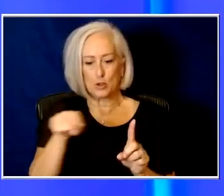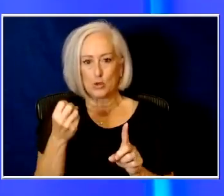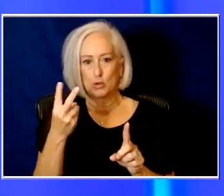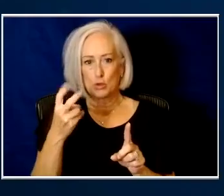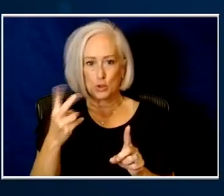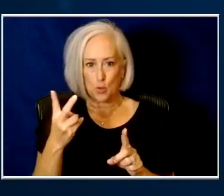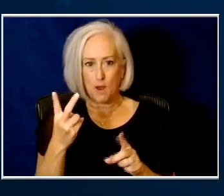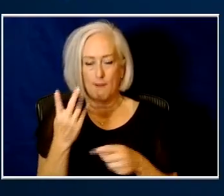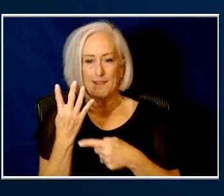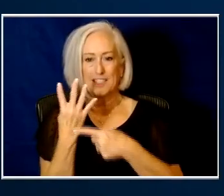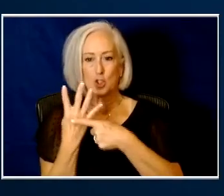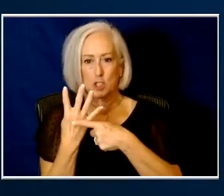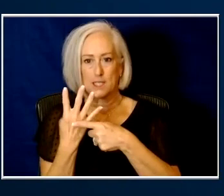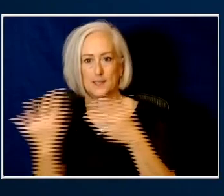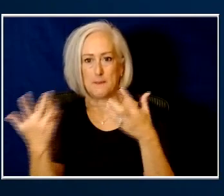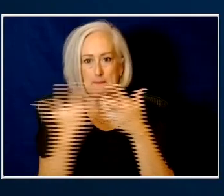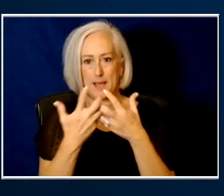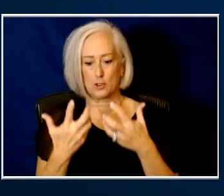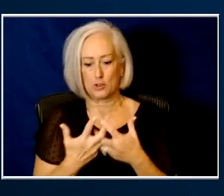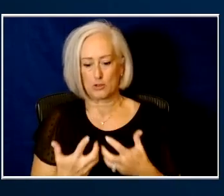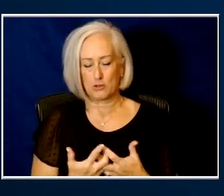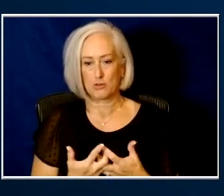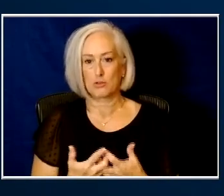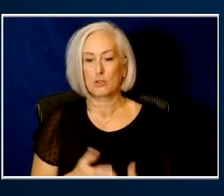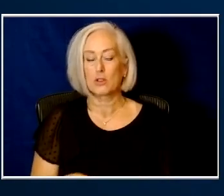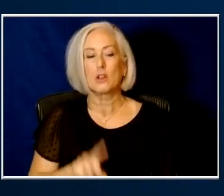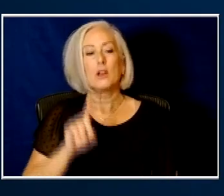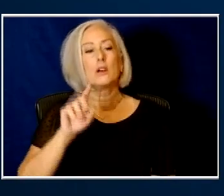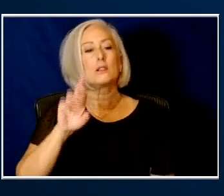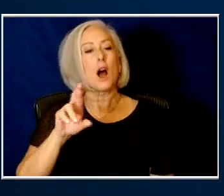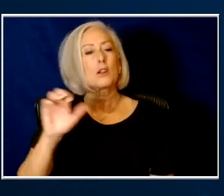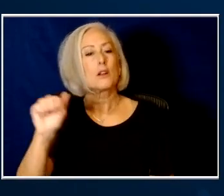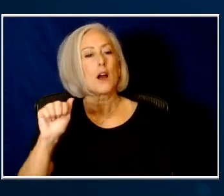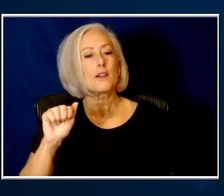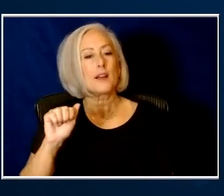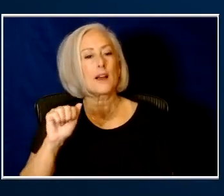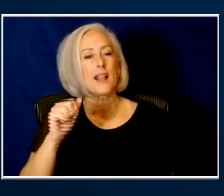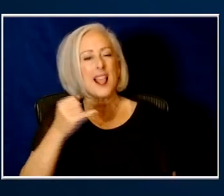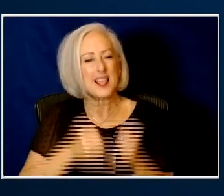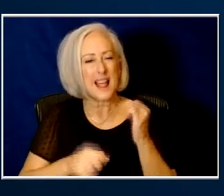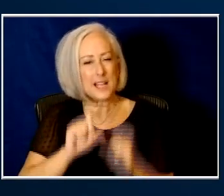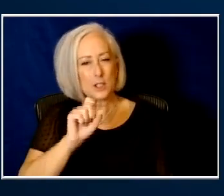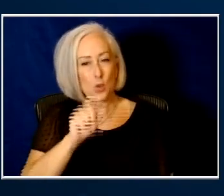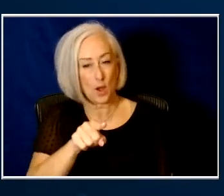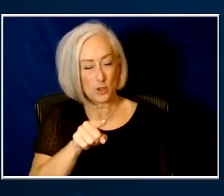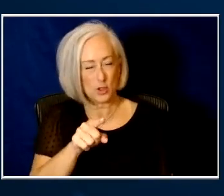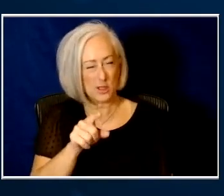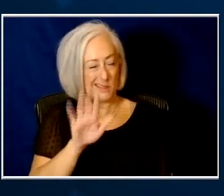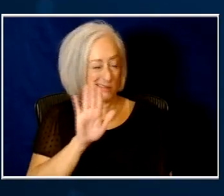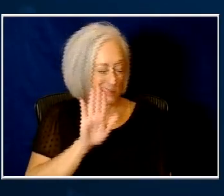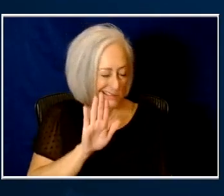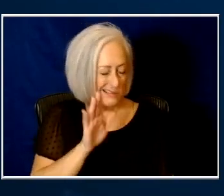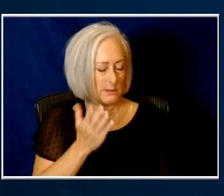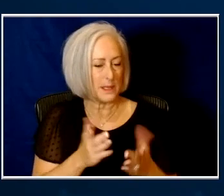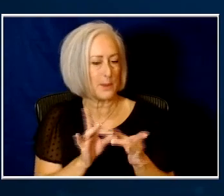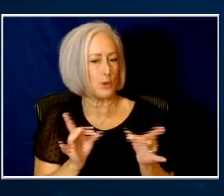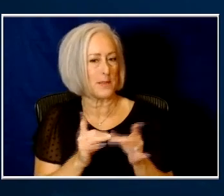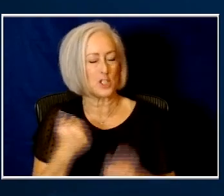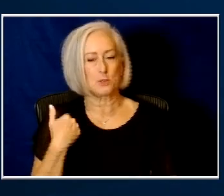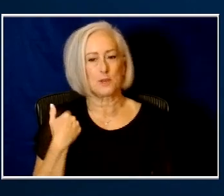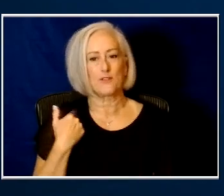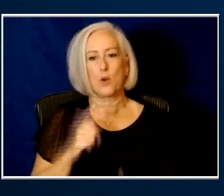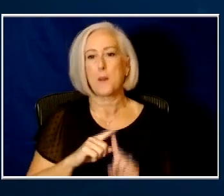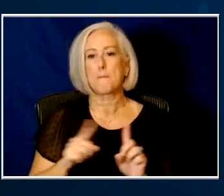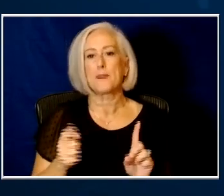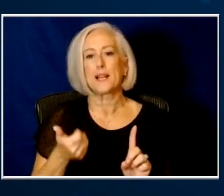HLE. Dr. Abhyankar, one last question is there any specific, and you may have mentioned it earlier, but is there any specific race